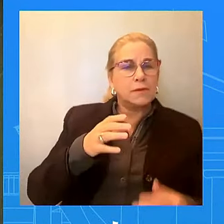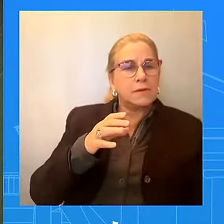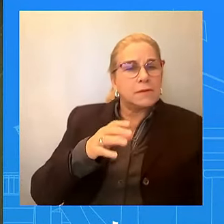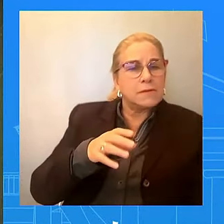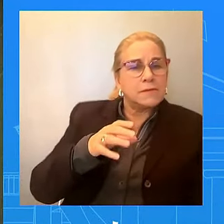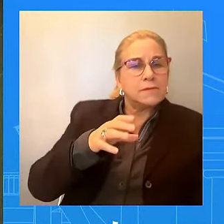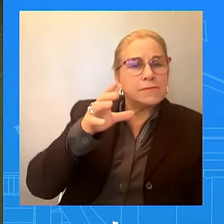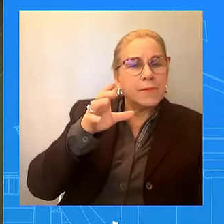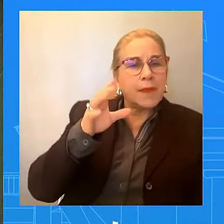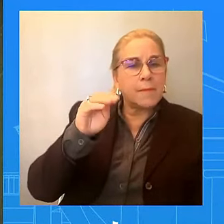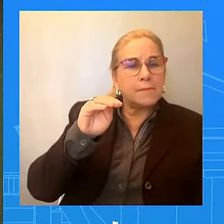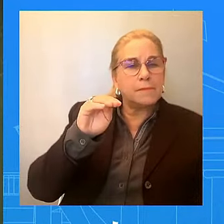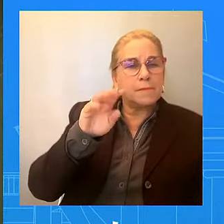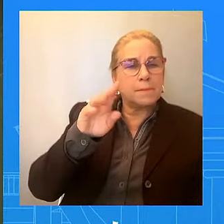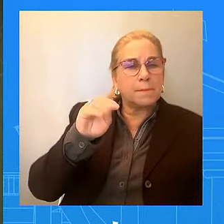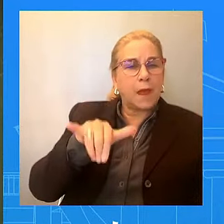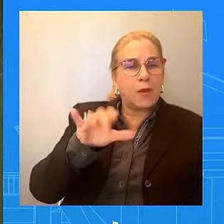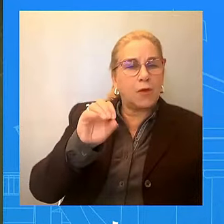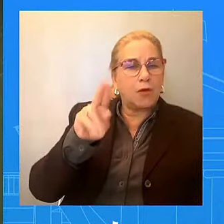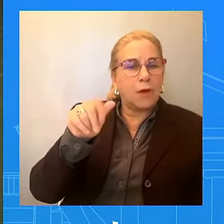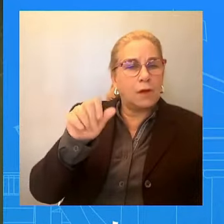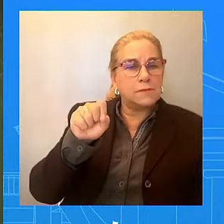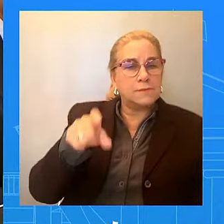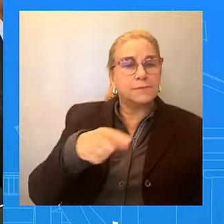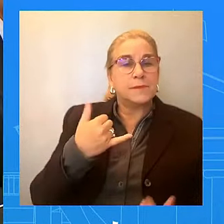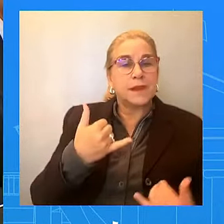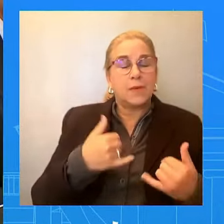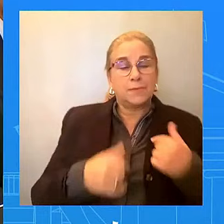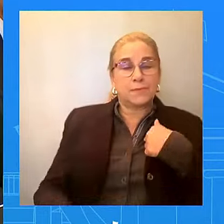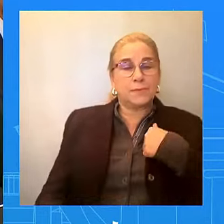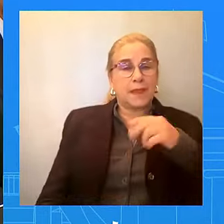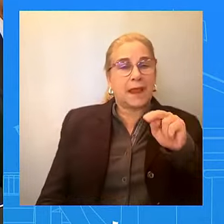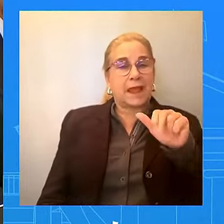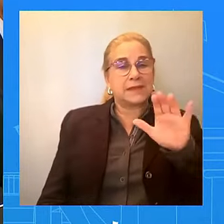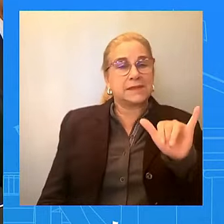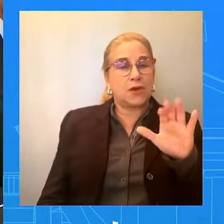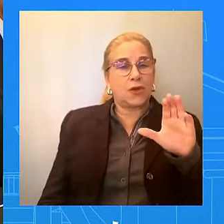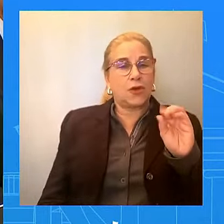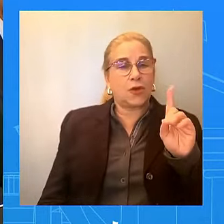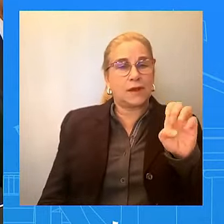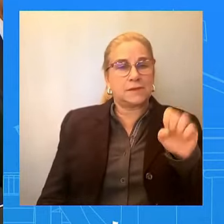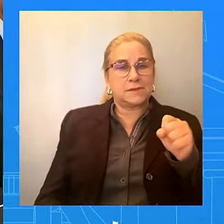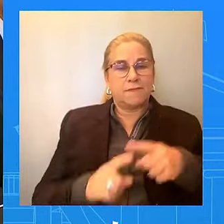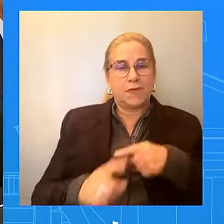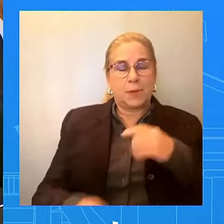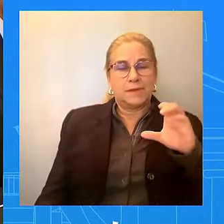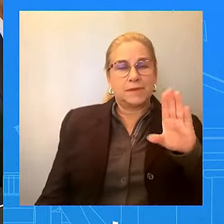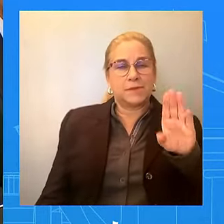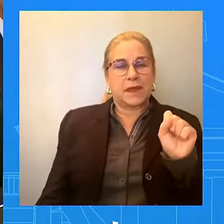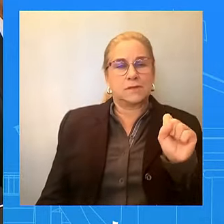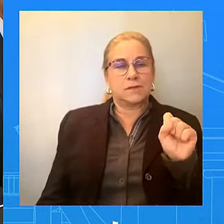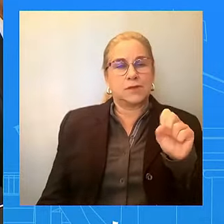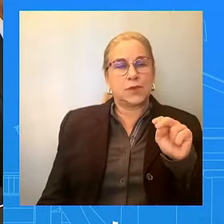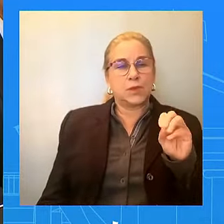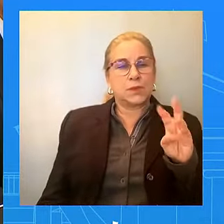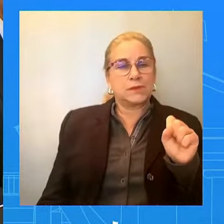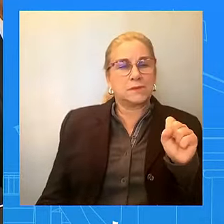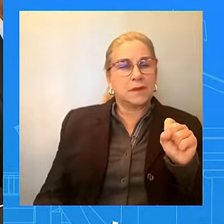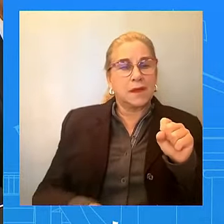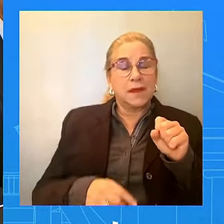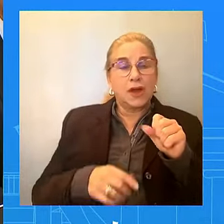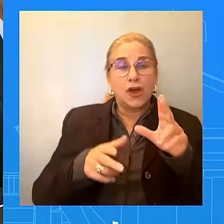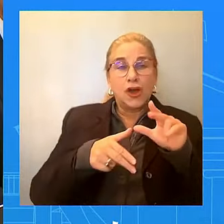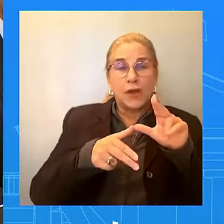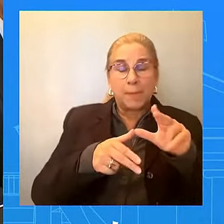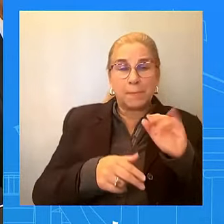Hurricane Milton knocked out power to more than 3 million customers. How does the scope of